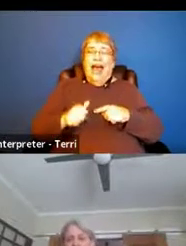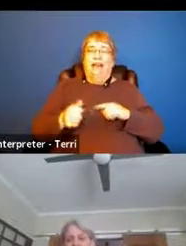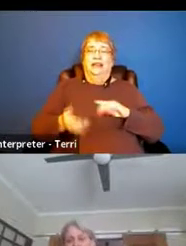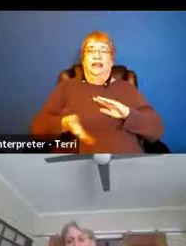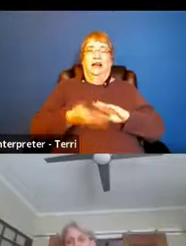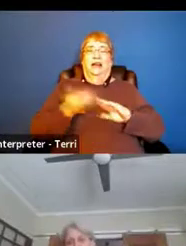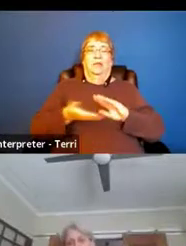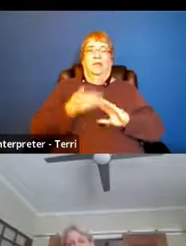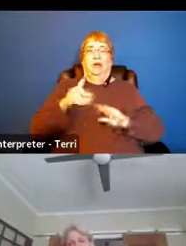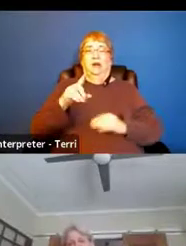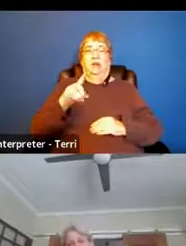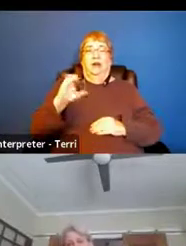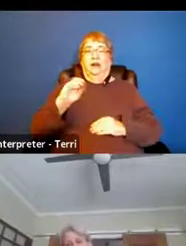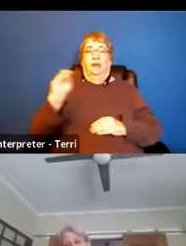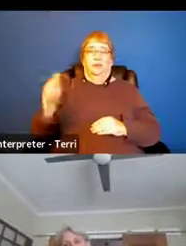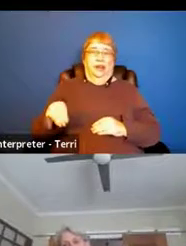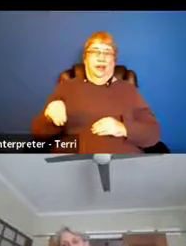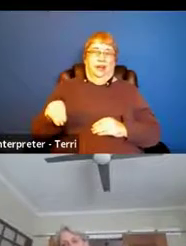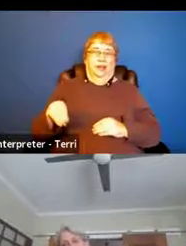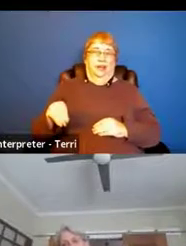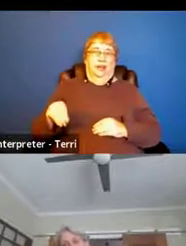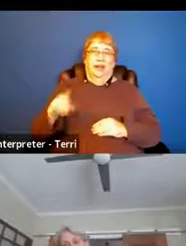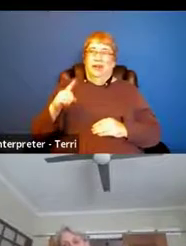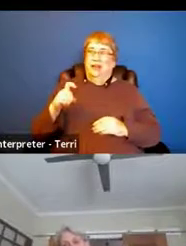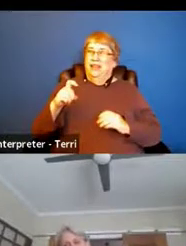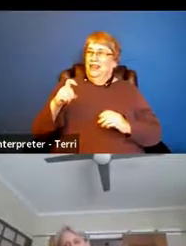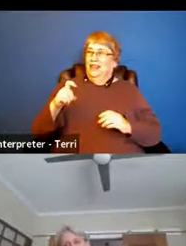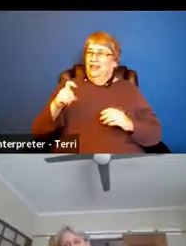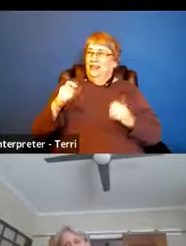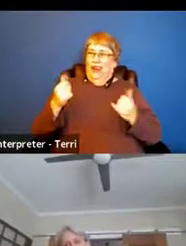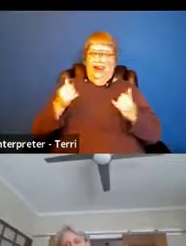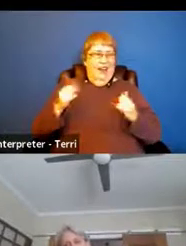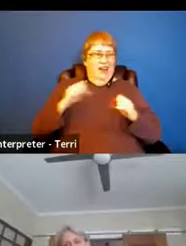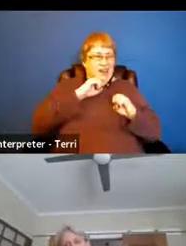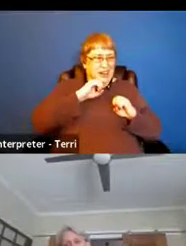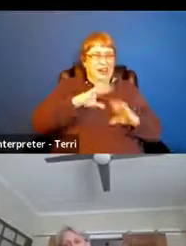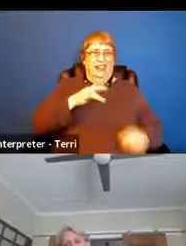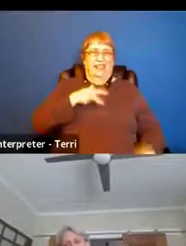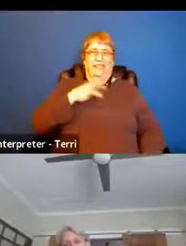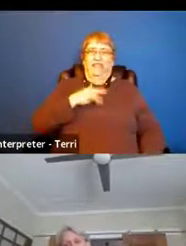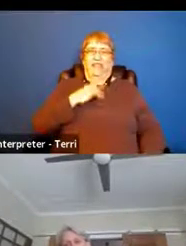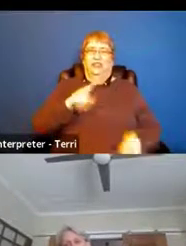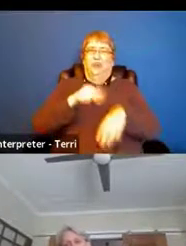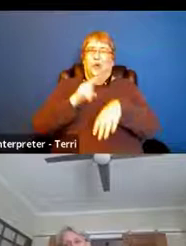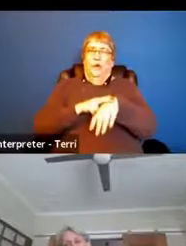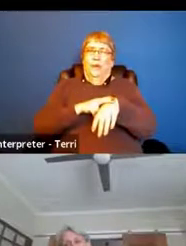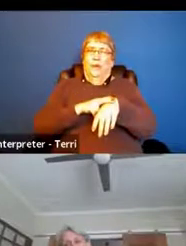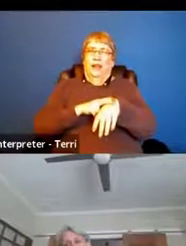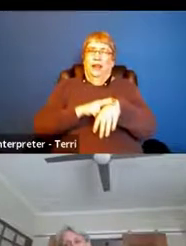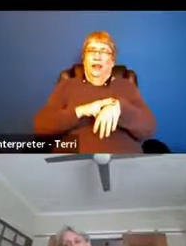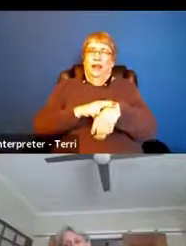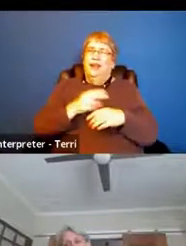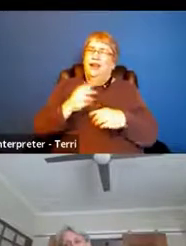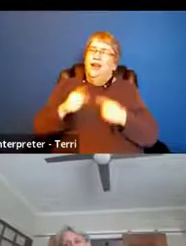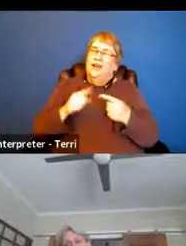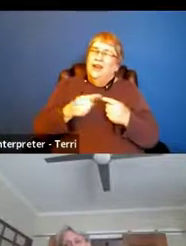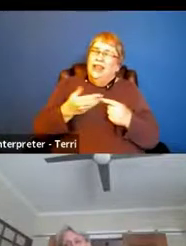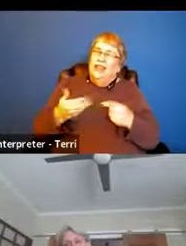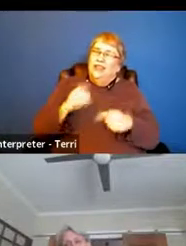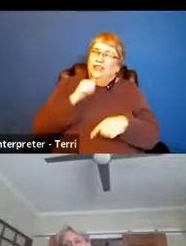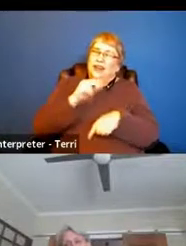if you will, you know, nothing is feeling particularly normal right now. And when things aren't normal, you know, it